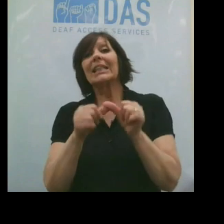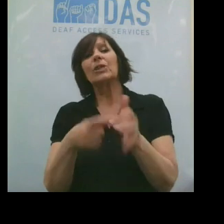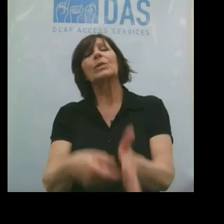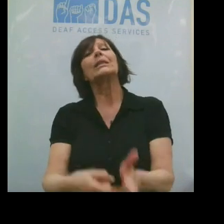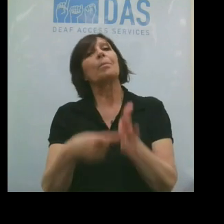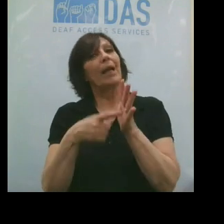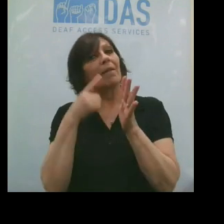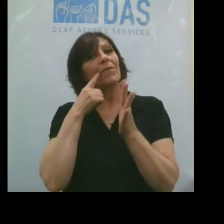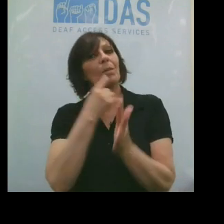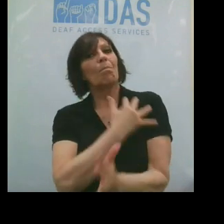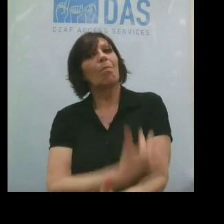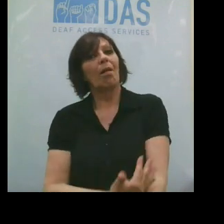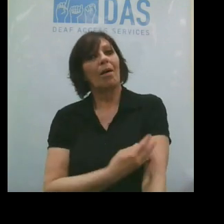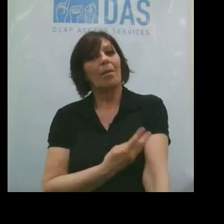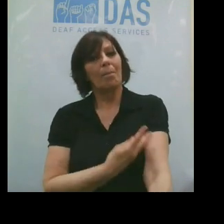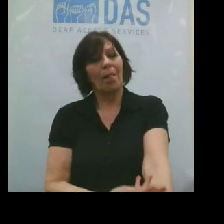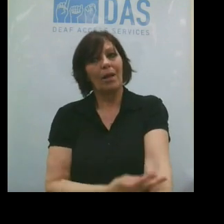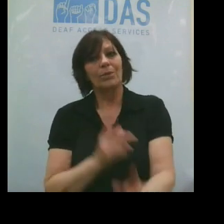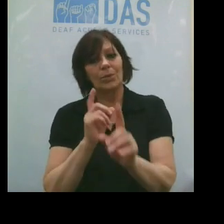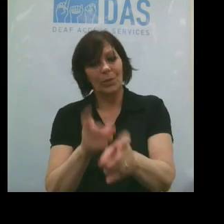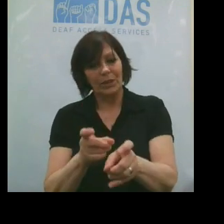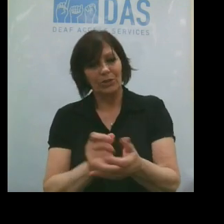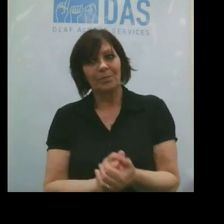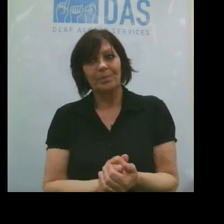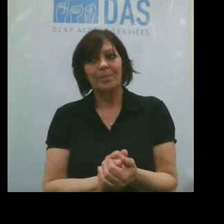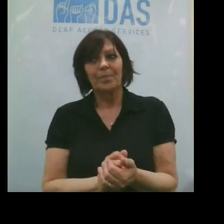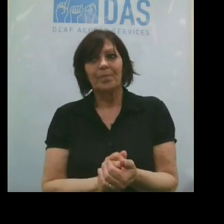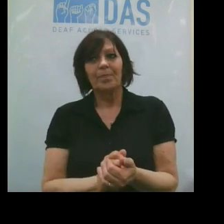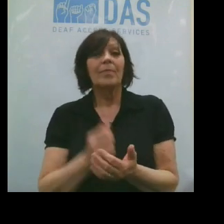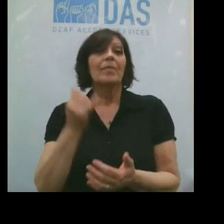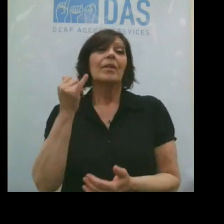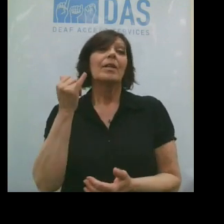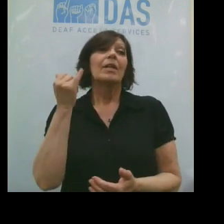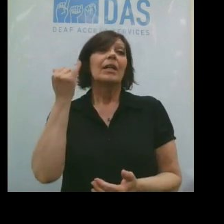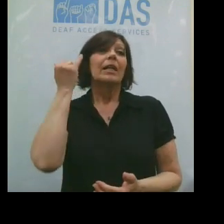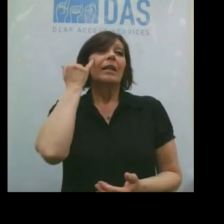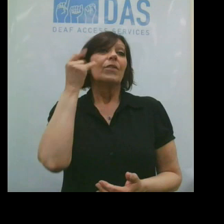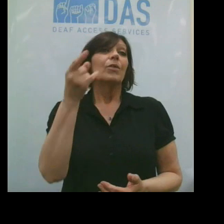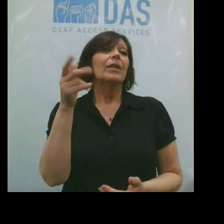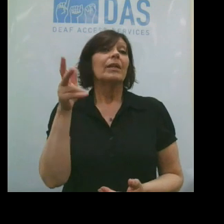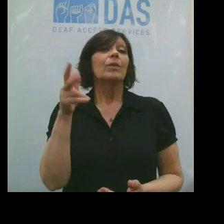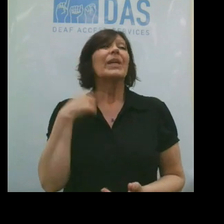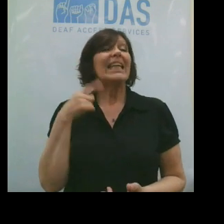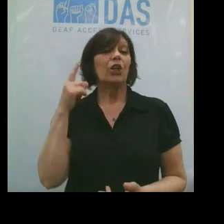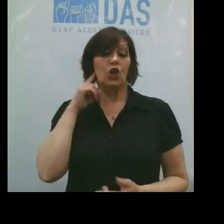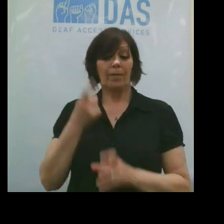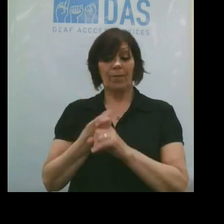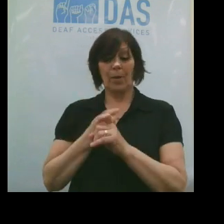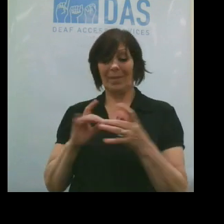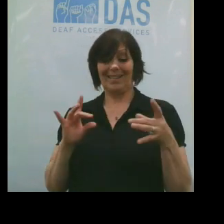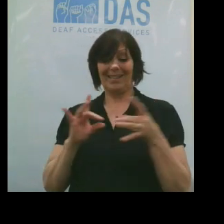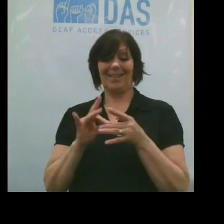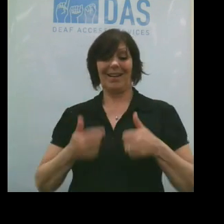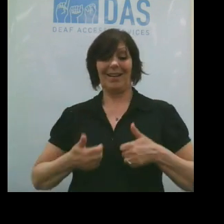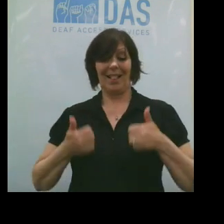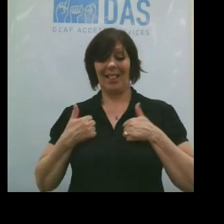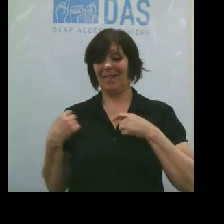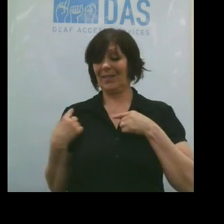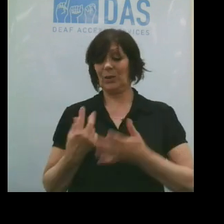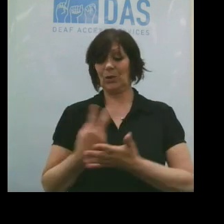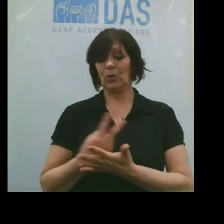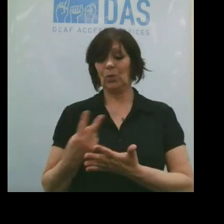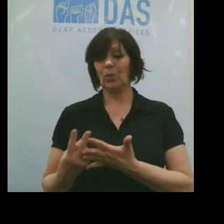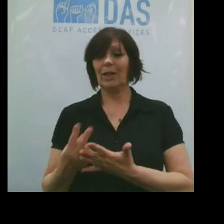for blood donations. So we hear from Connect Life that over the past 2 weeks, the hospital has had